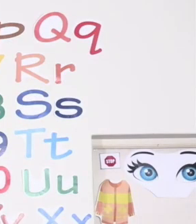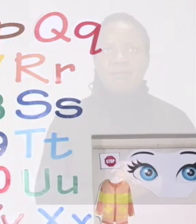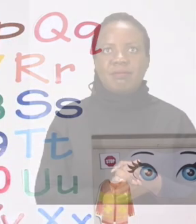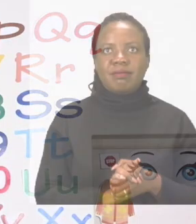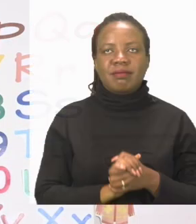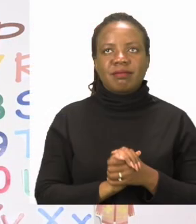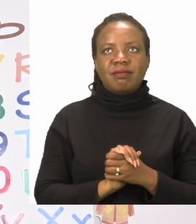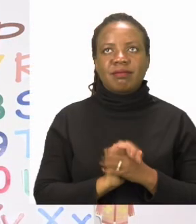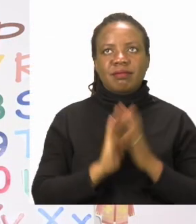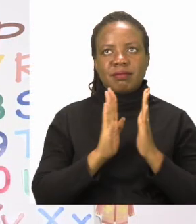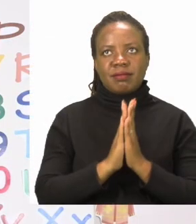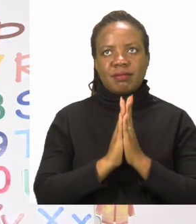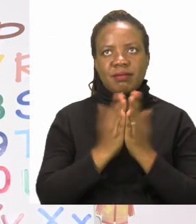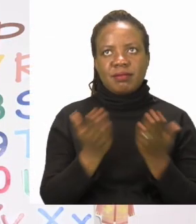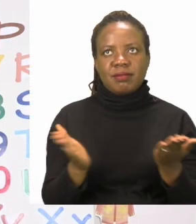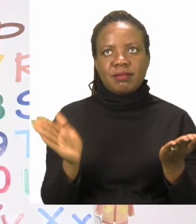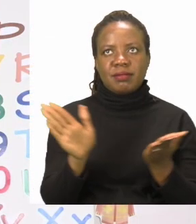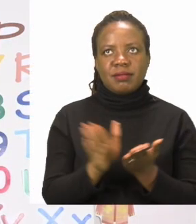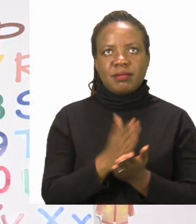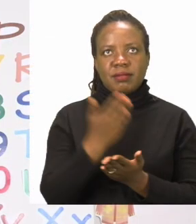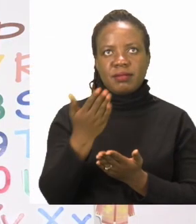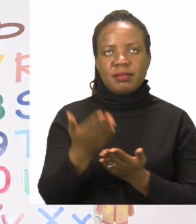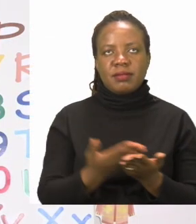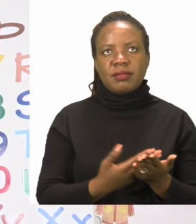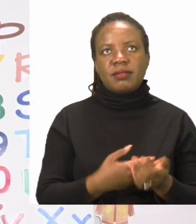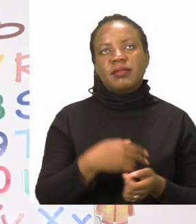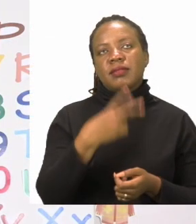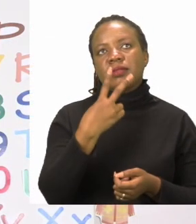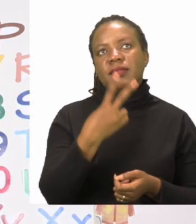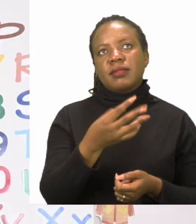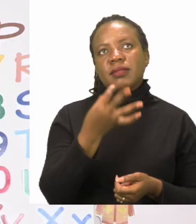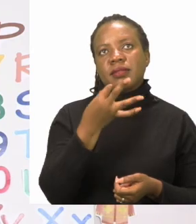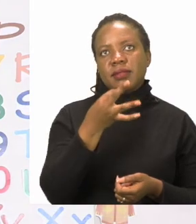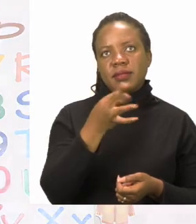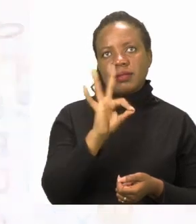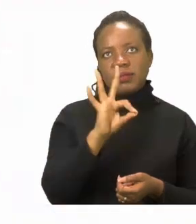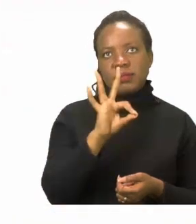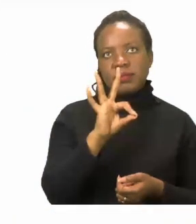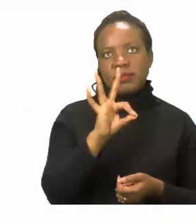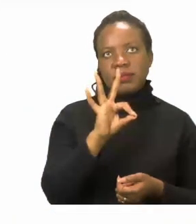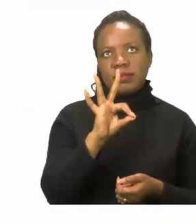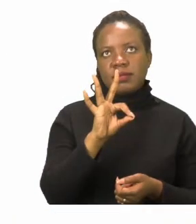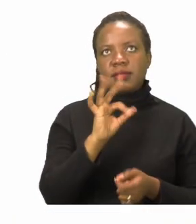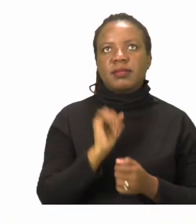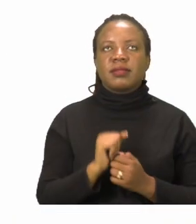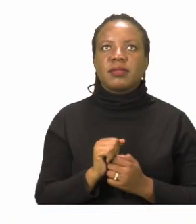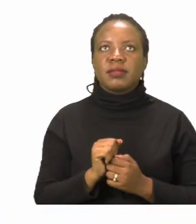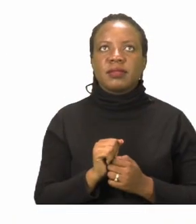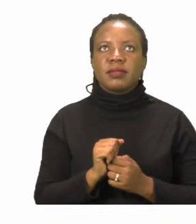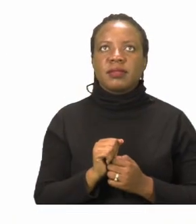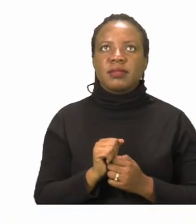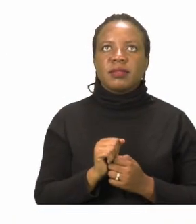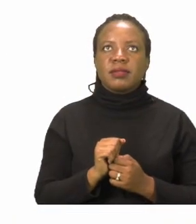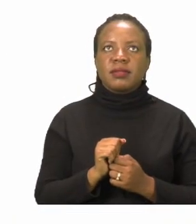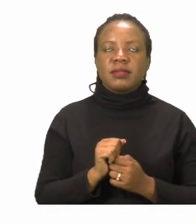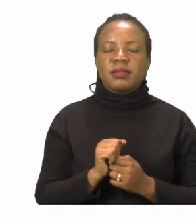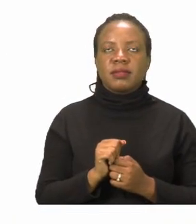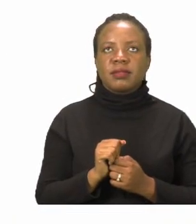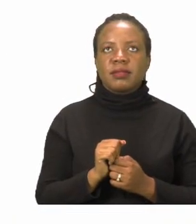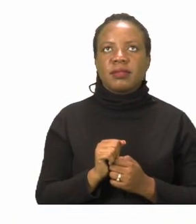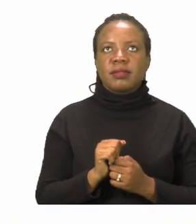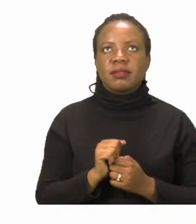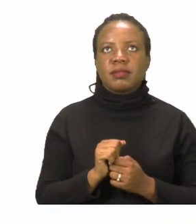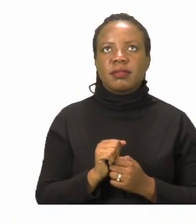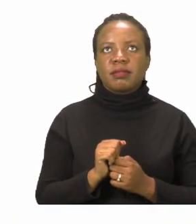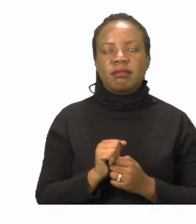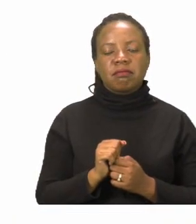For our lesson, boys and girls, let us all start by going to page 29. On page 29 today,